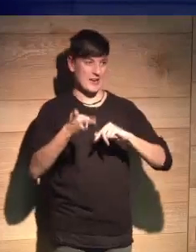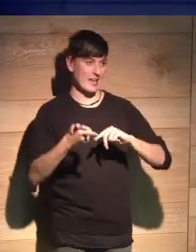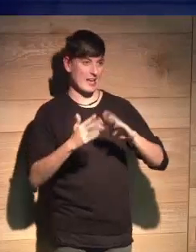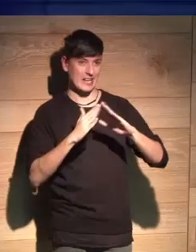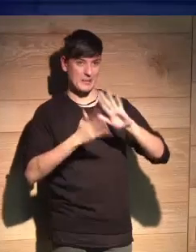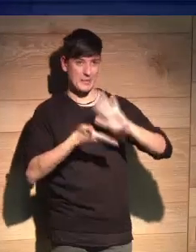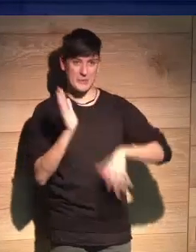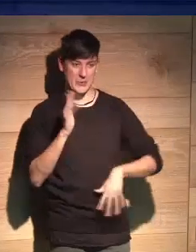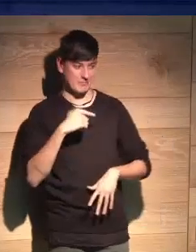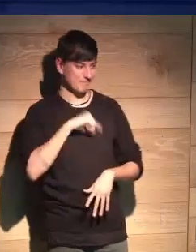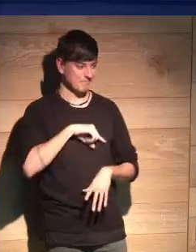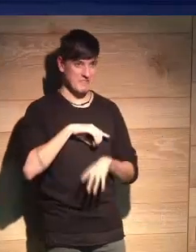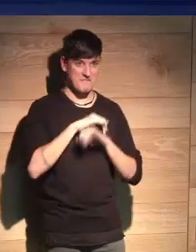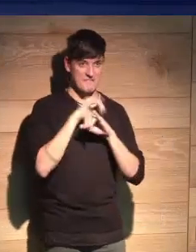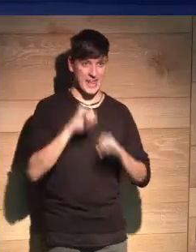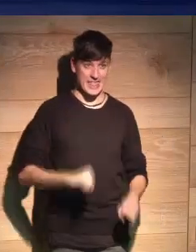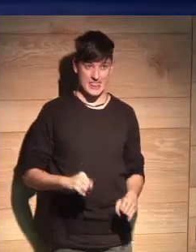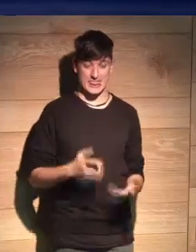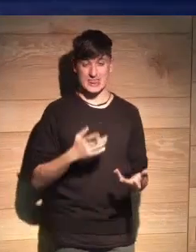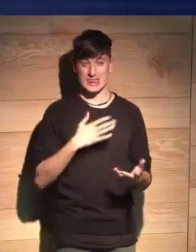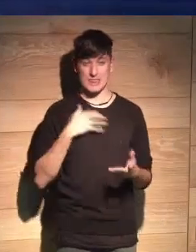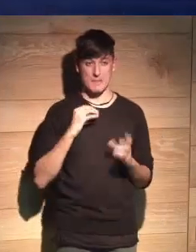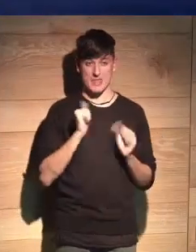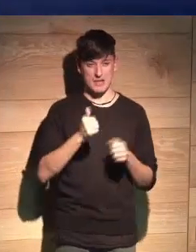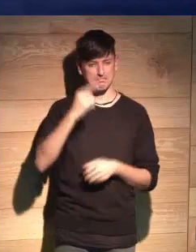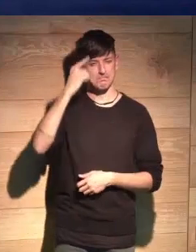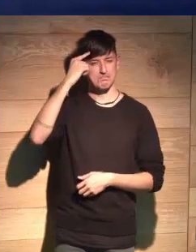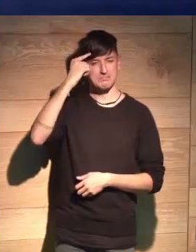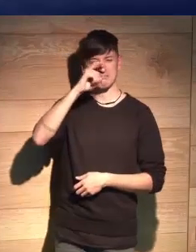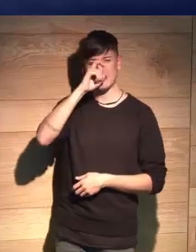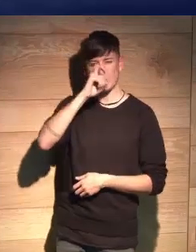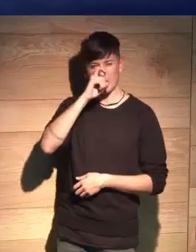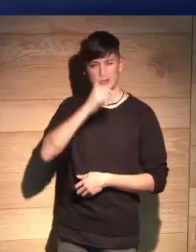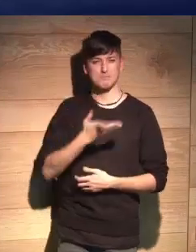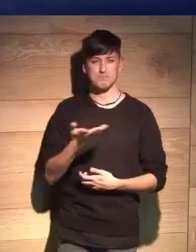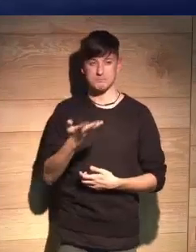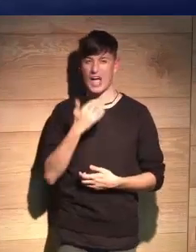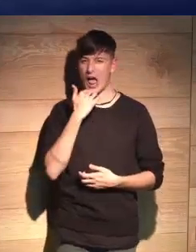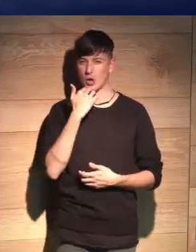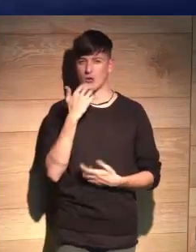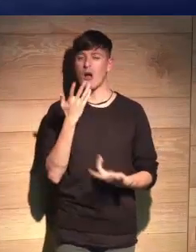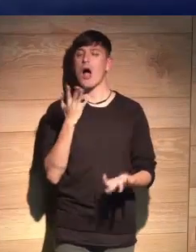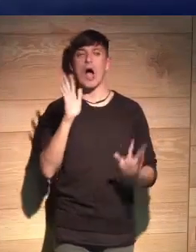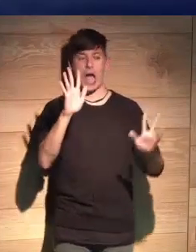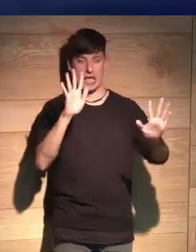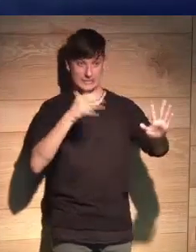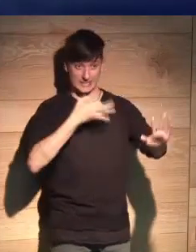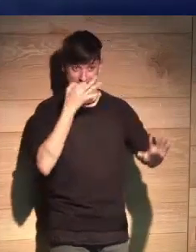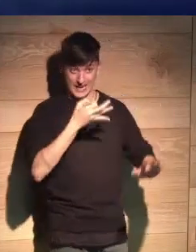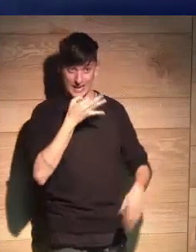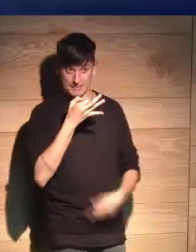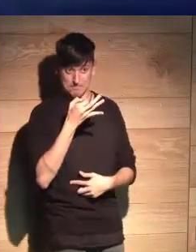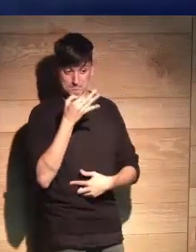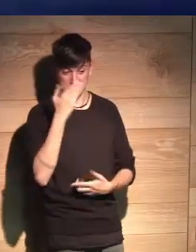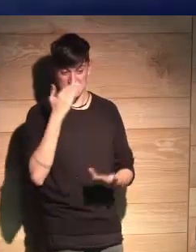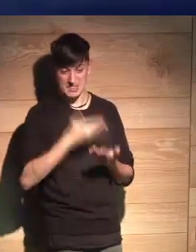happy home today. And I wanted to start remembering something that, well, the